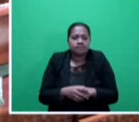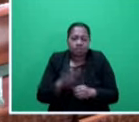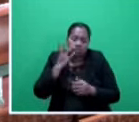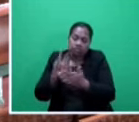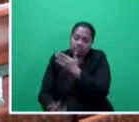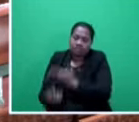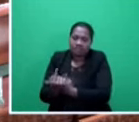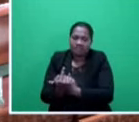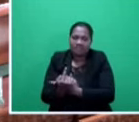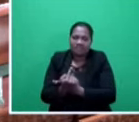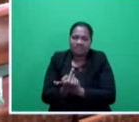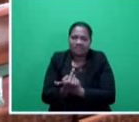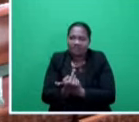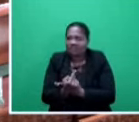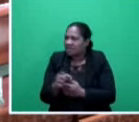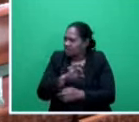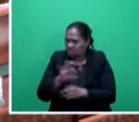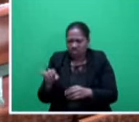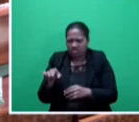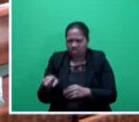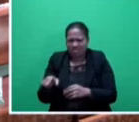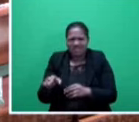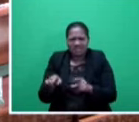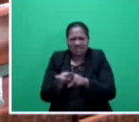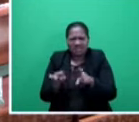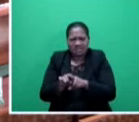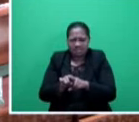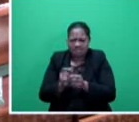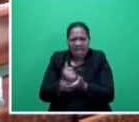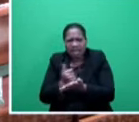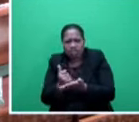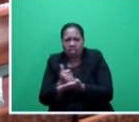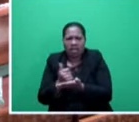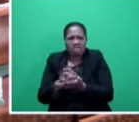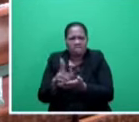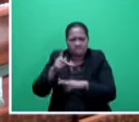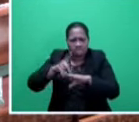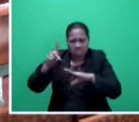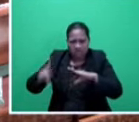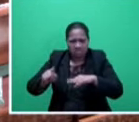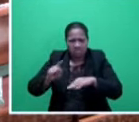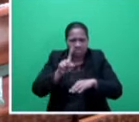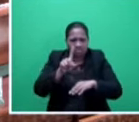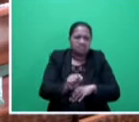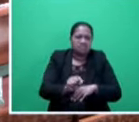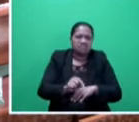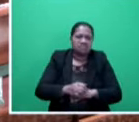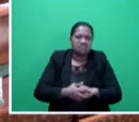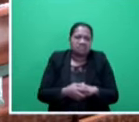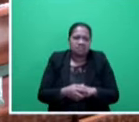arise. It is not an action which Parliament itself may then take.